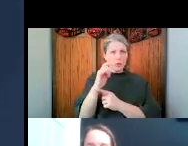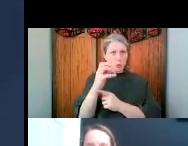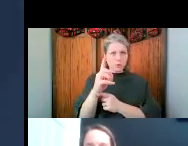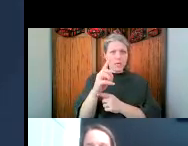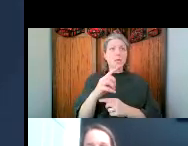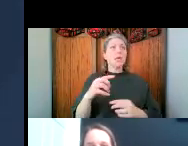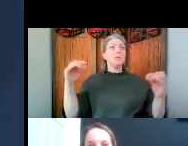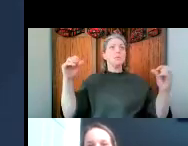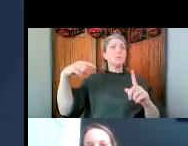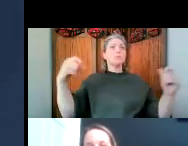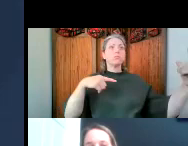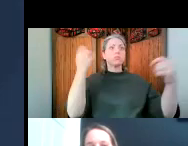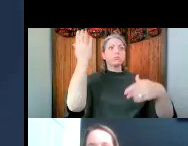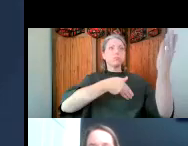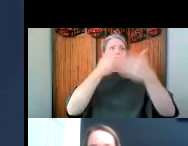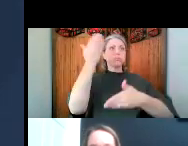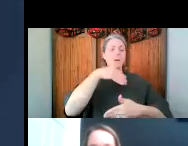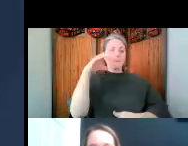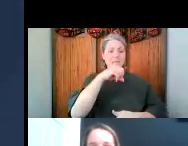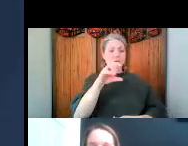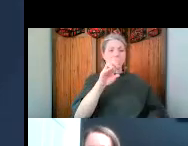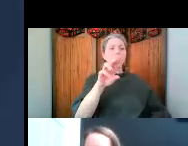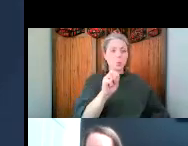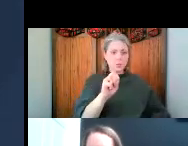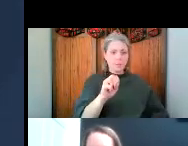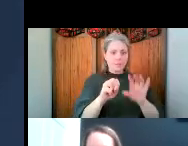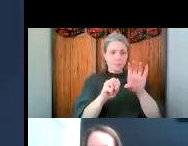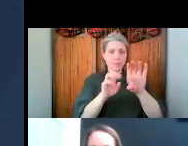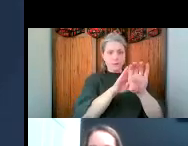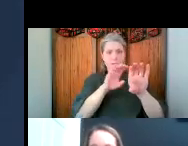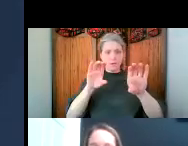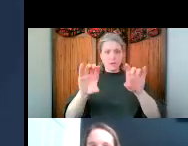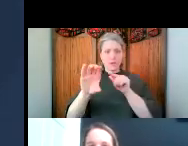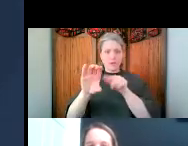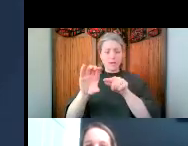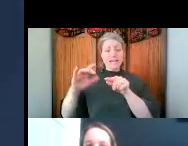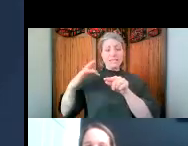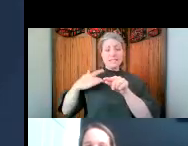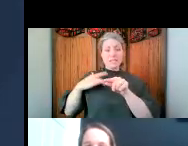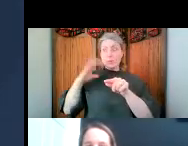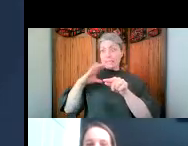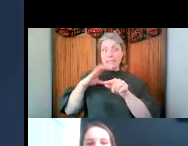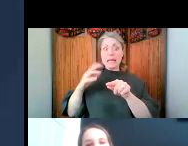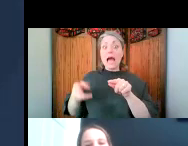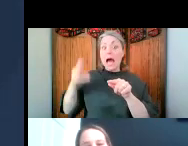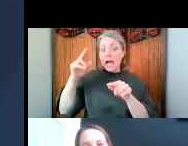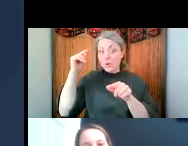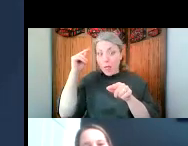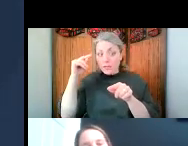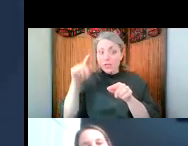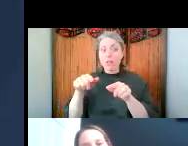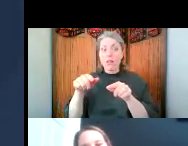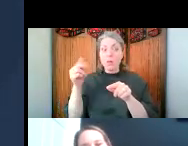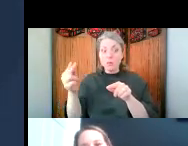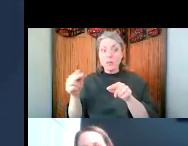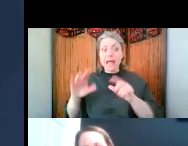around them. The kids that are sensory seeking have a high neurological threshold. They tend to be more active and impulsive